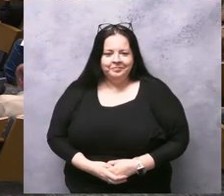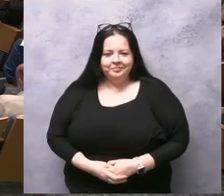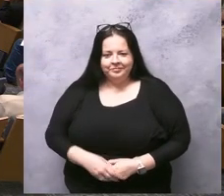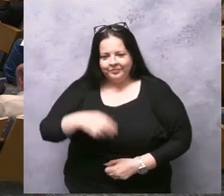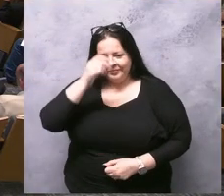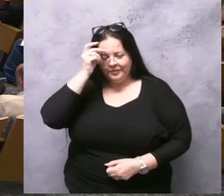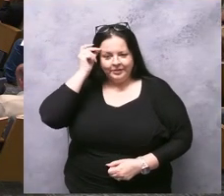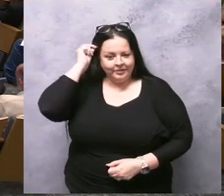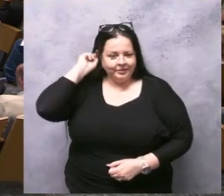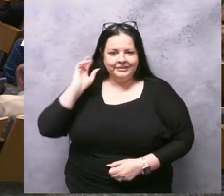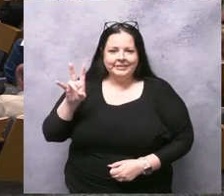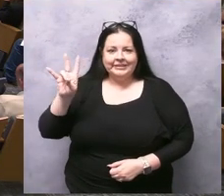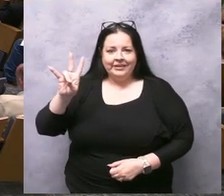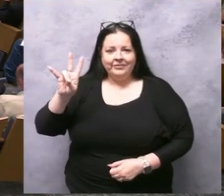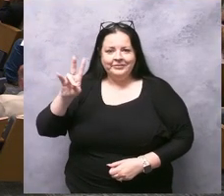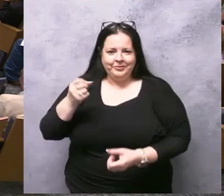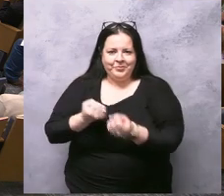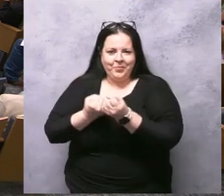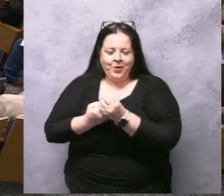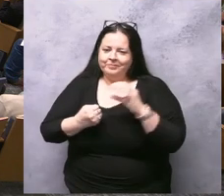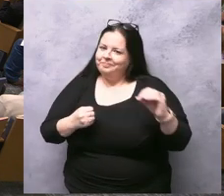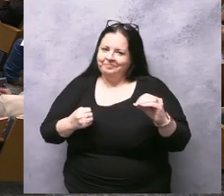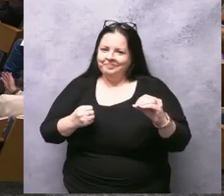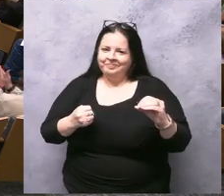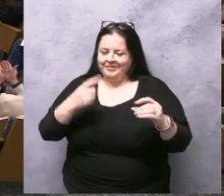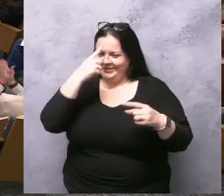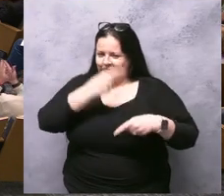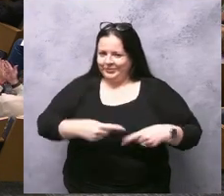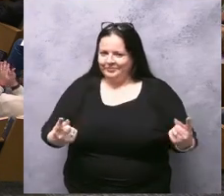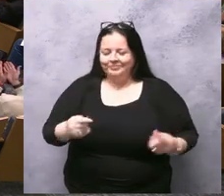Holly, it's a 7-0 vote. Congratulations.